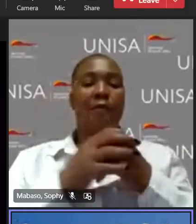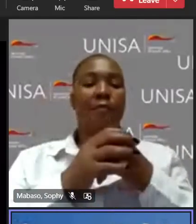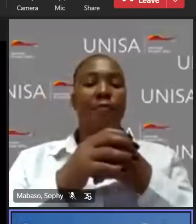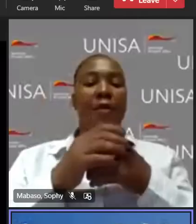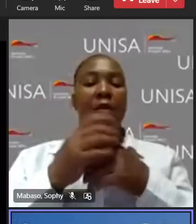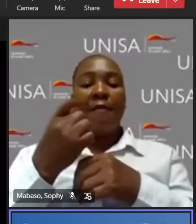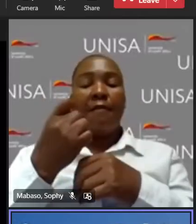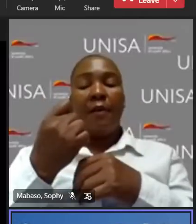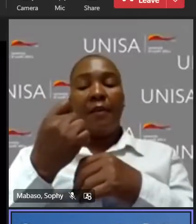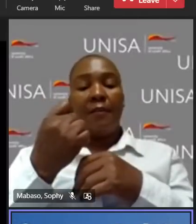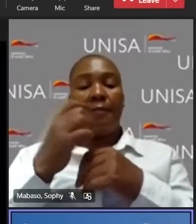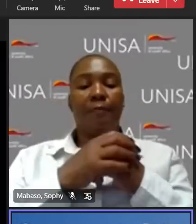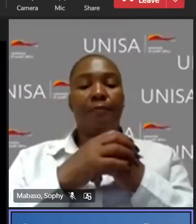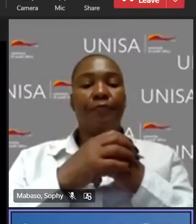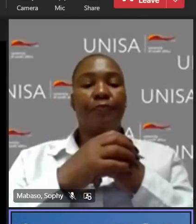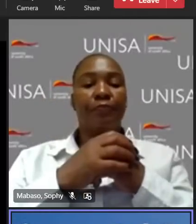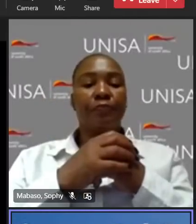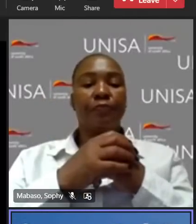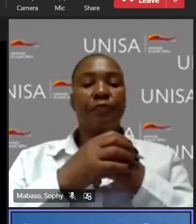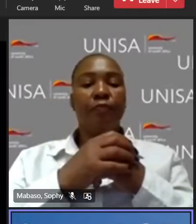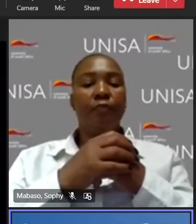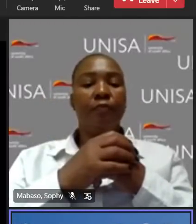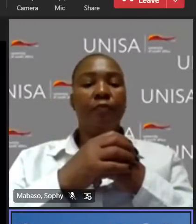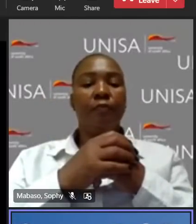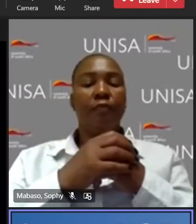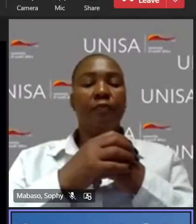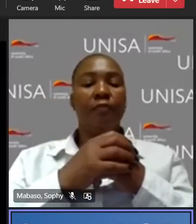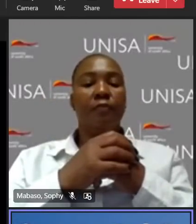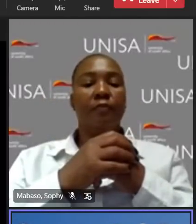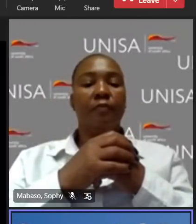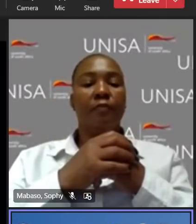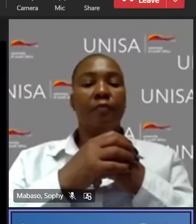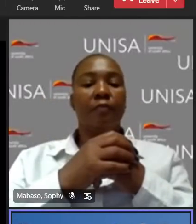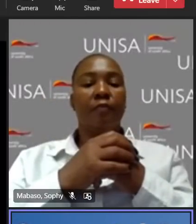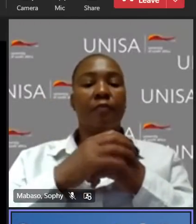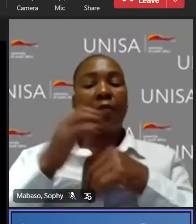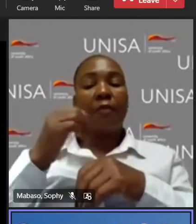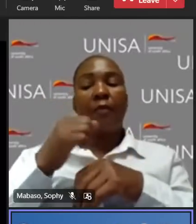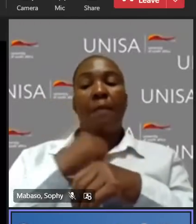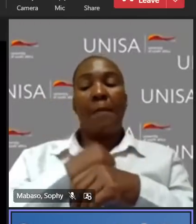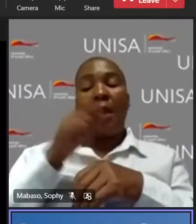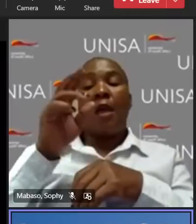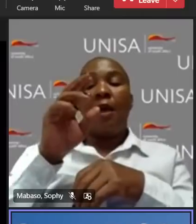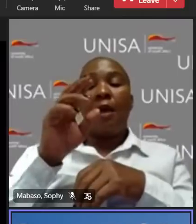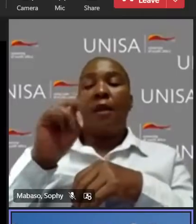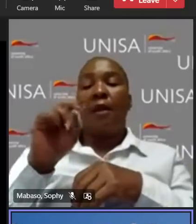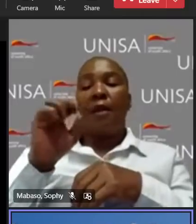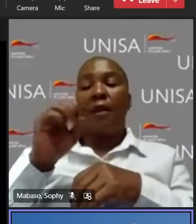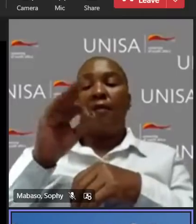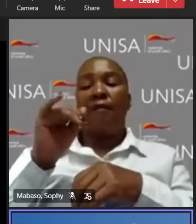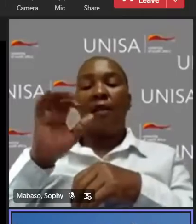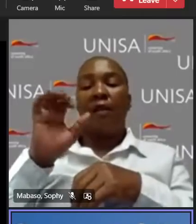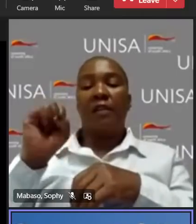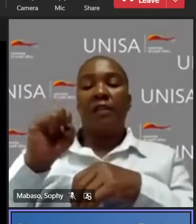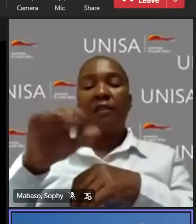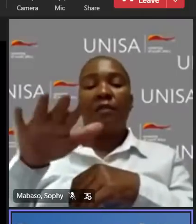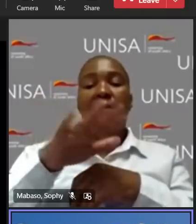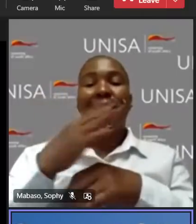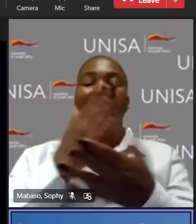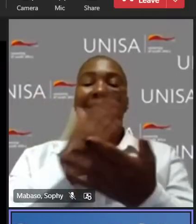funding. On my NSFAS portal, you'll understand that some of the